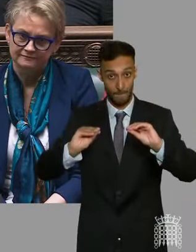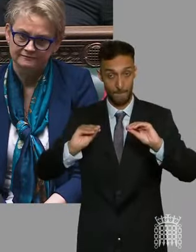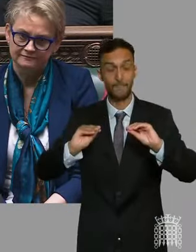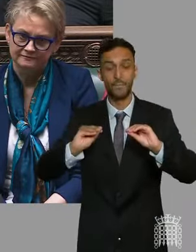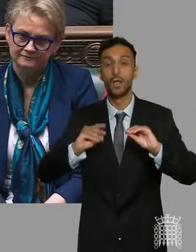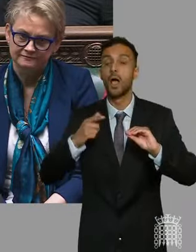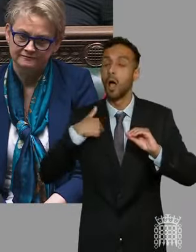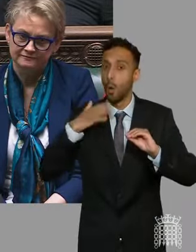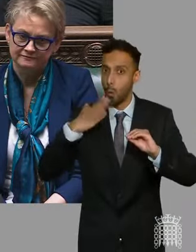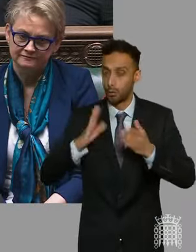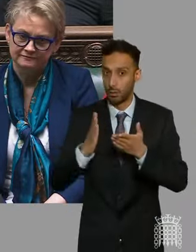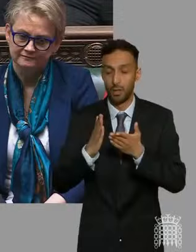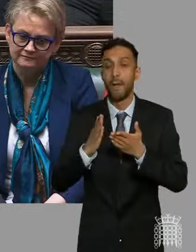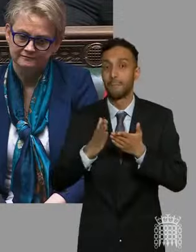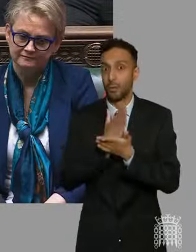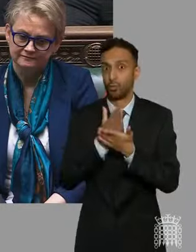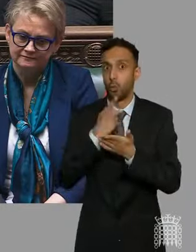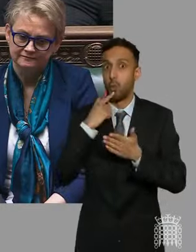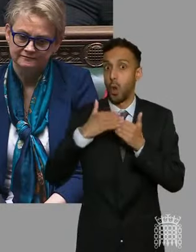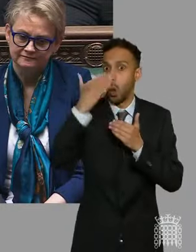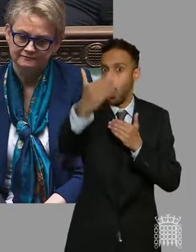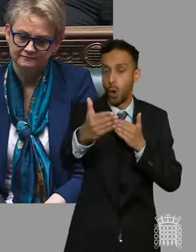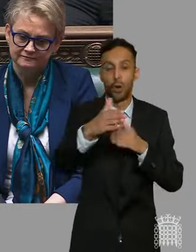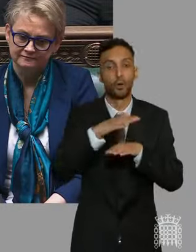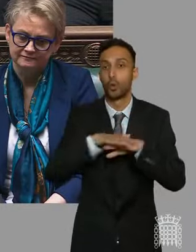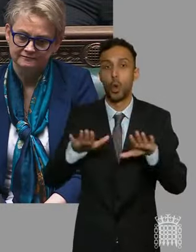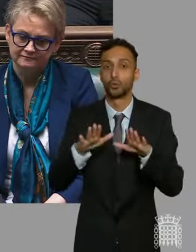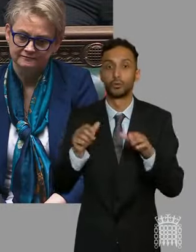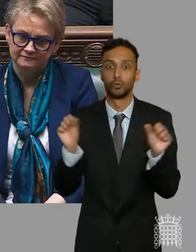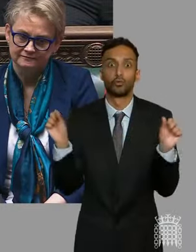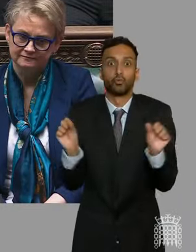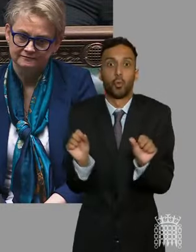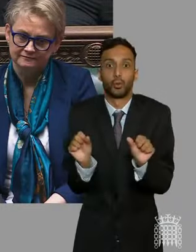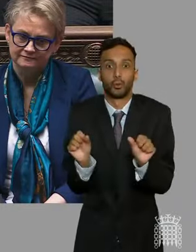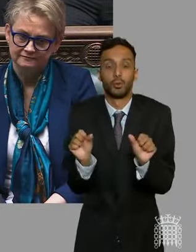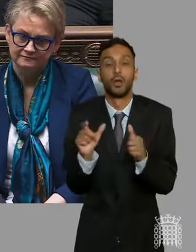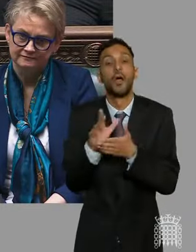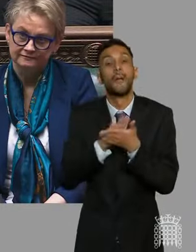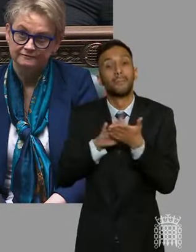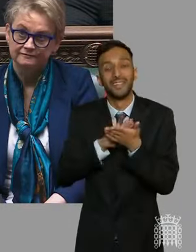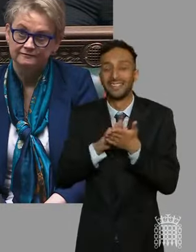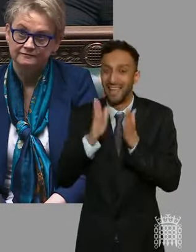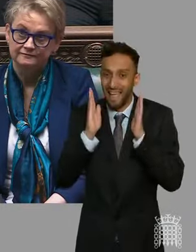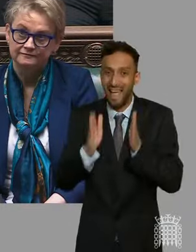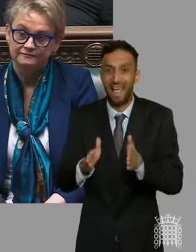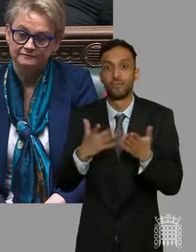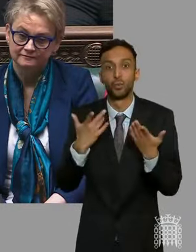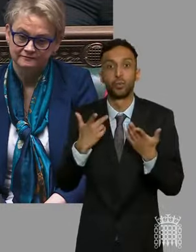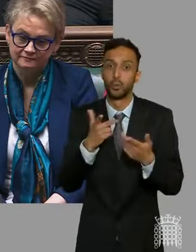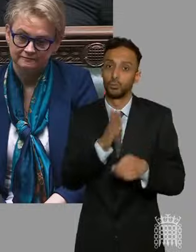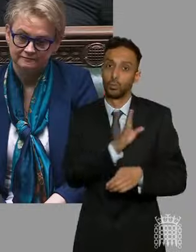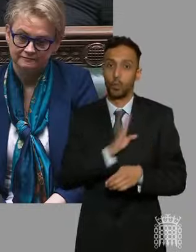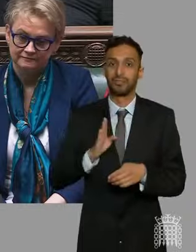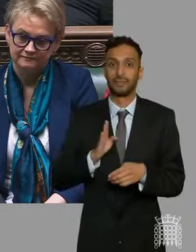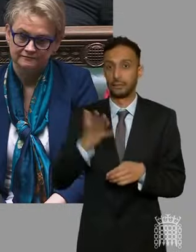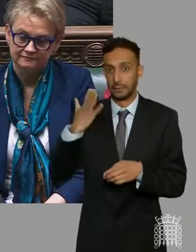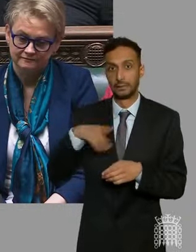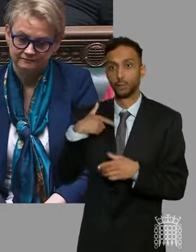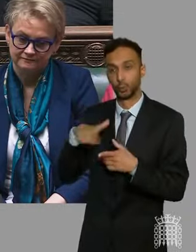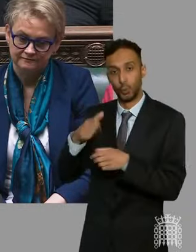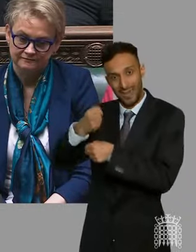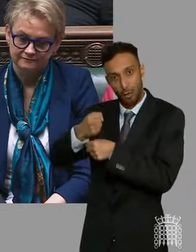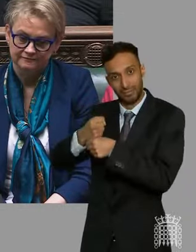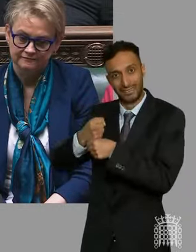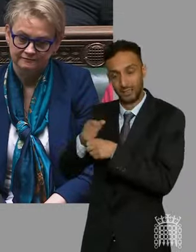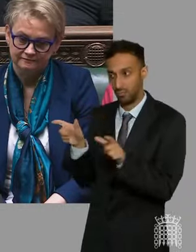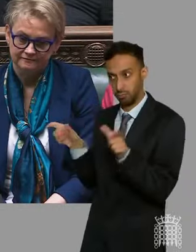think that means there's got to be security guarantees. I've indicated that we will play our full part. There has to be US backing, because otherwise I